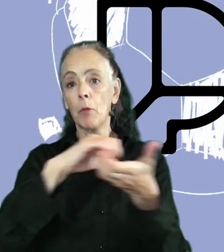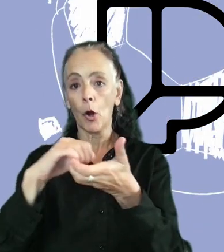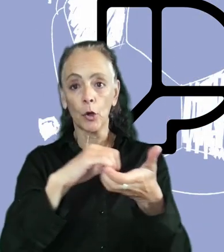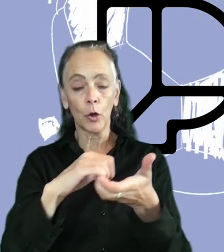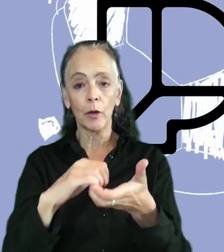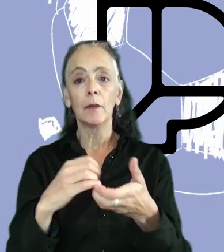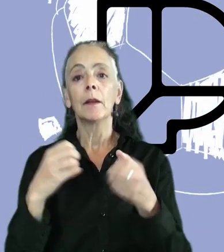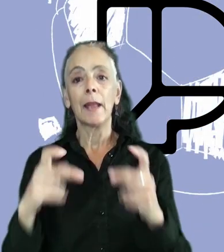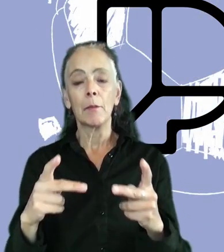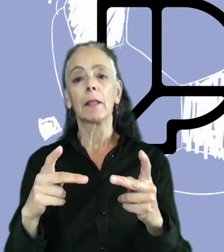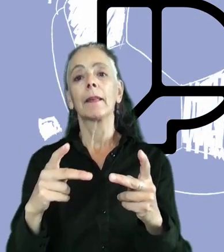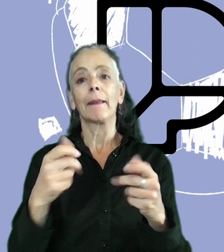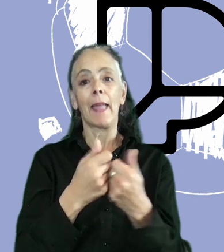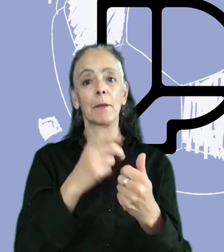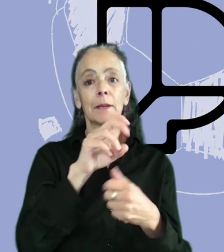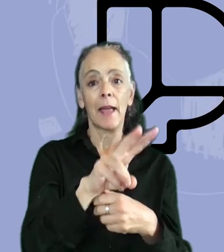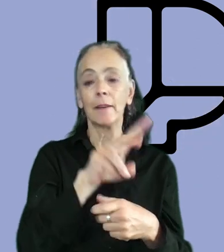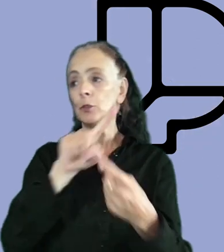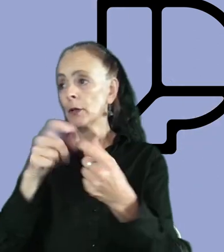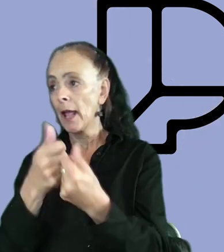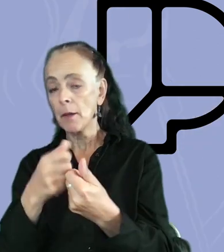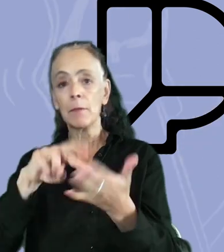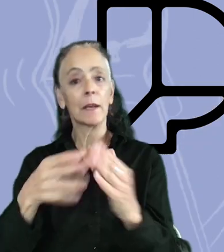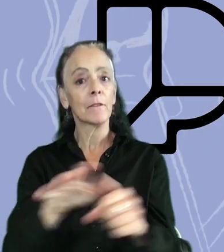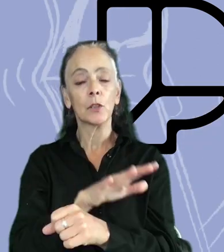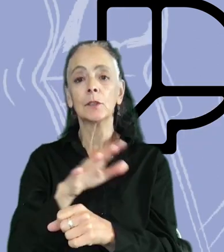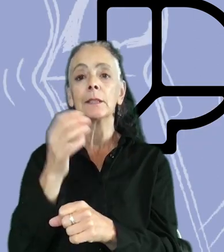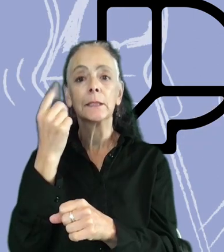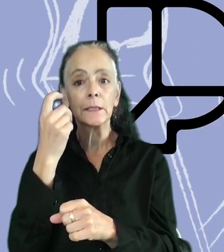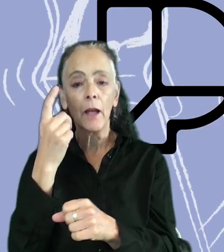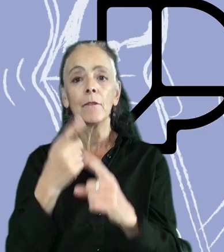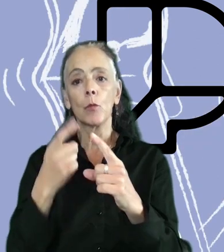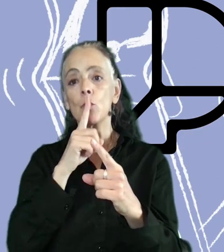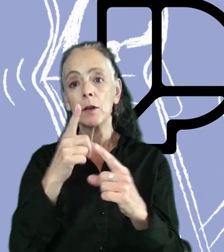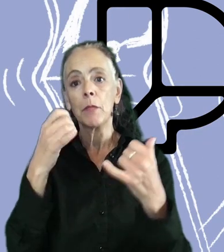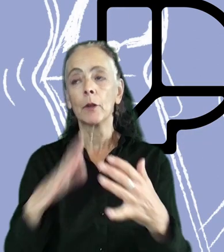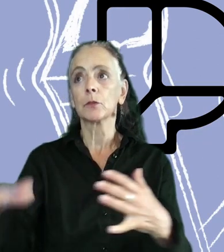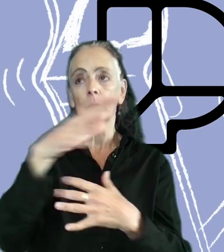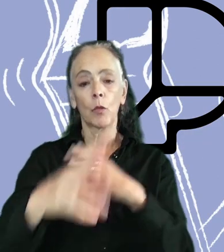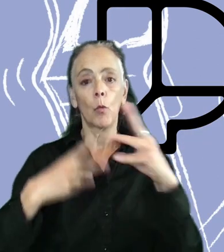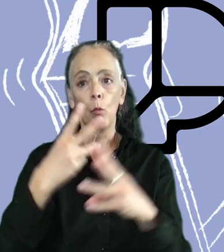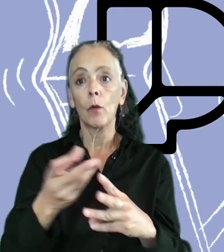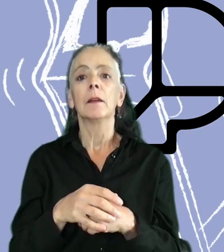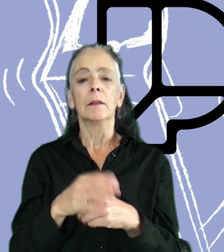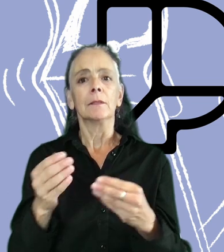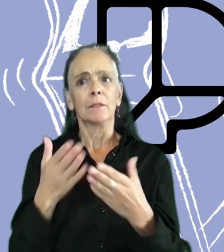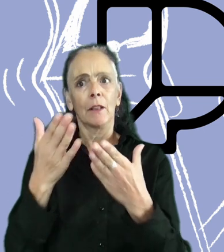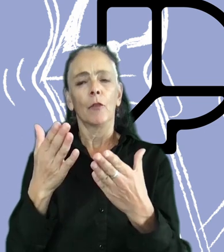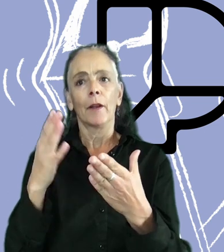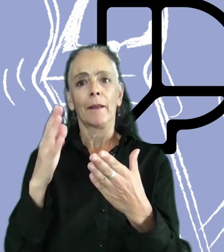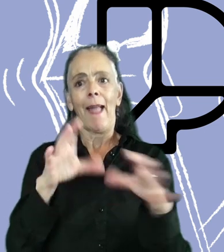meaningful insight from real players across the world delivering actionable insights on usability ux